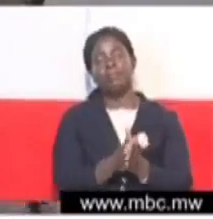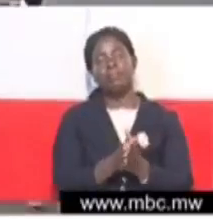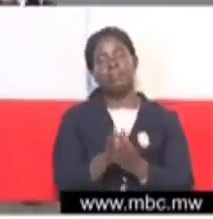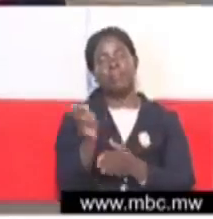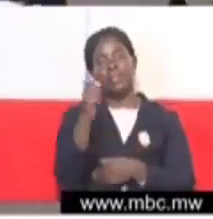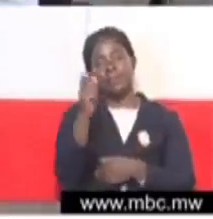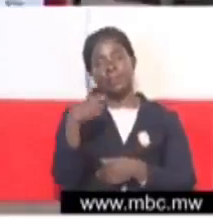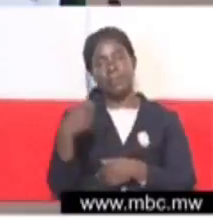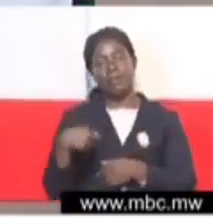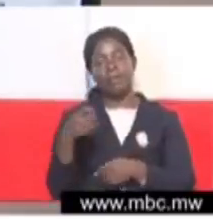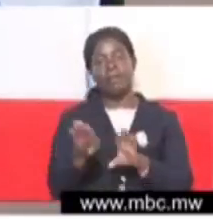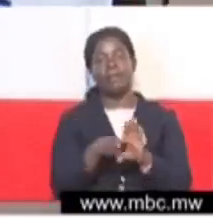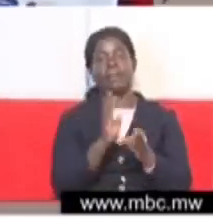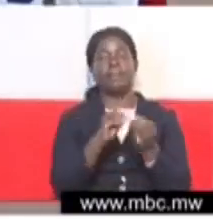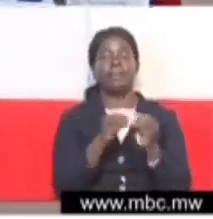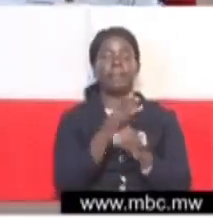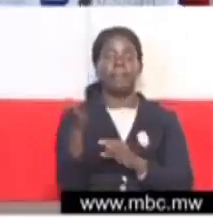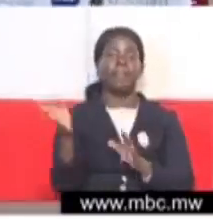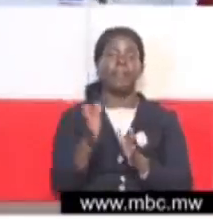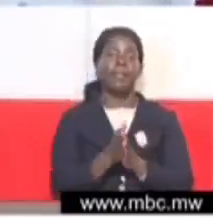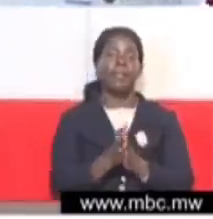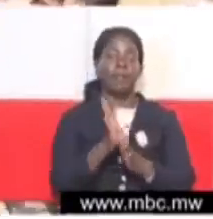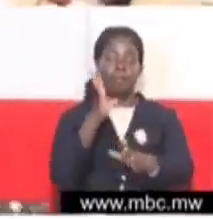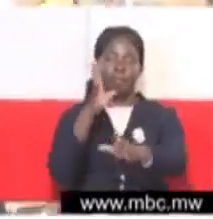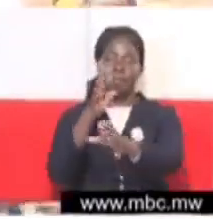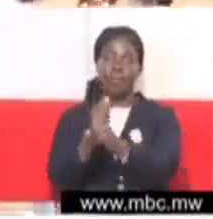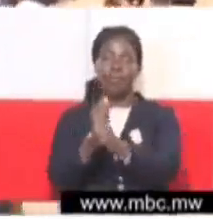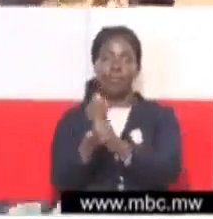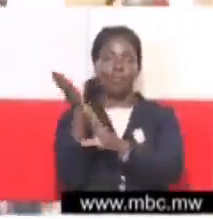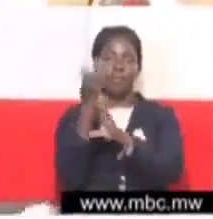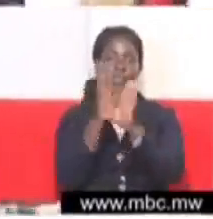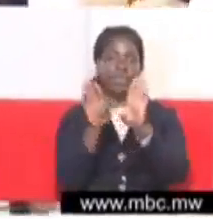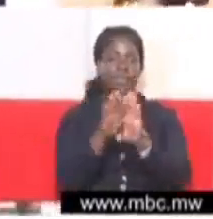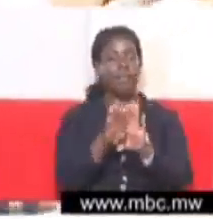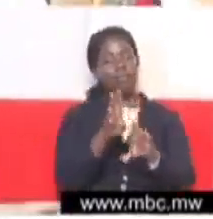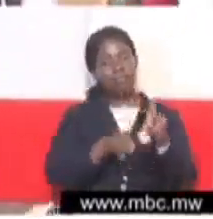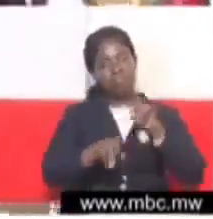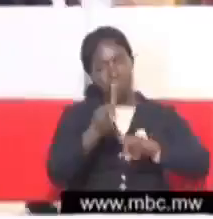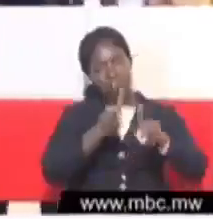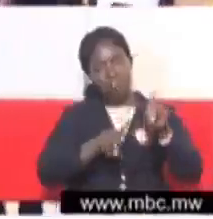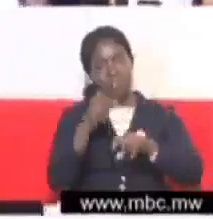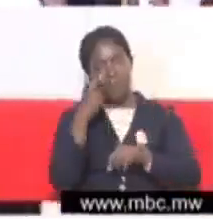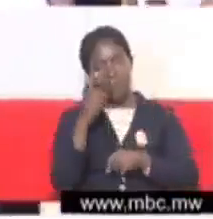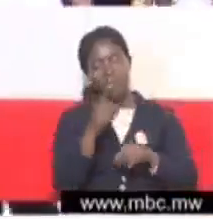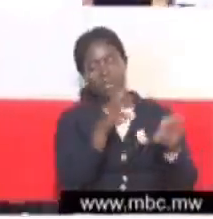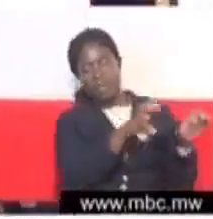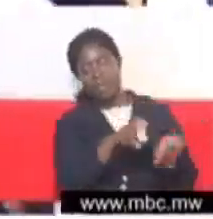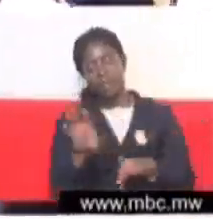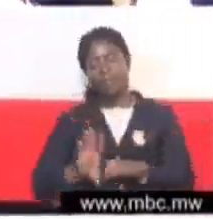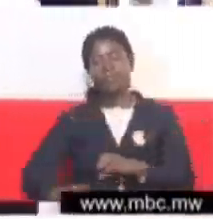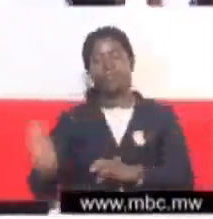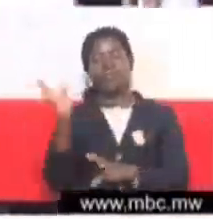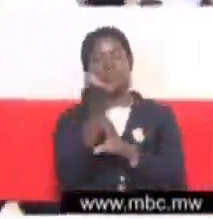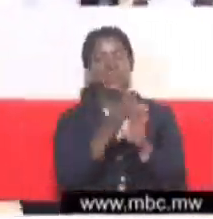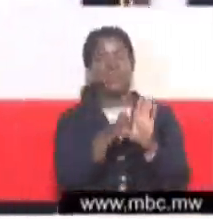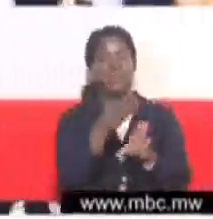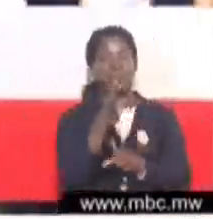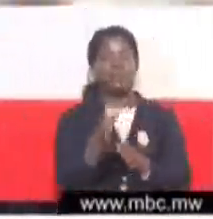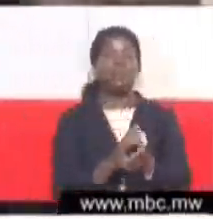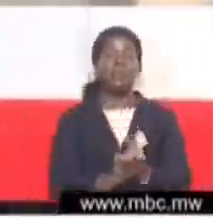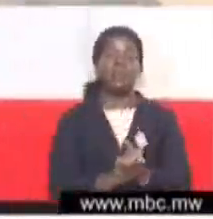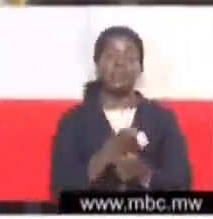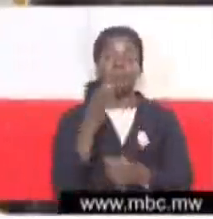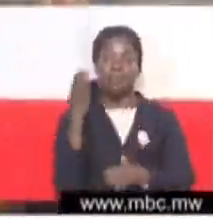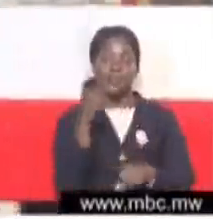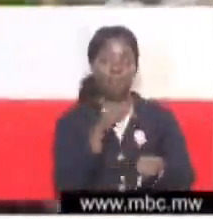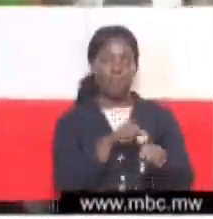city center. Various stakeholders in the tourism sector showcased their exhibitions. This marks the fourth time the